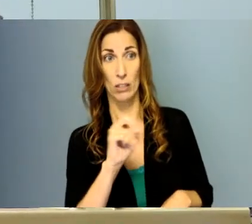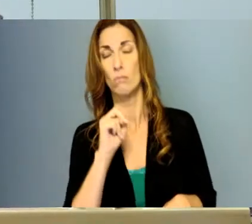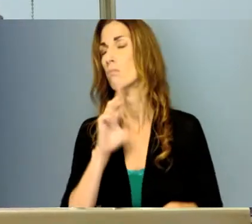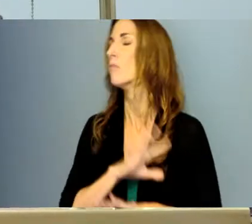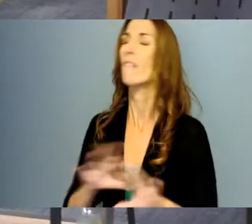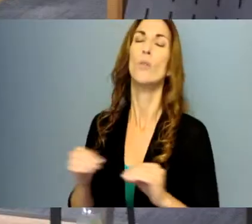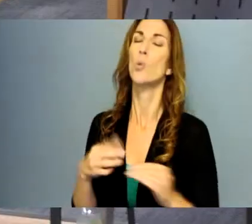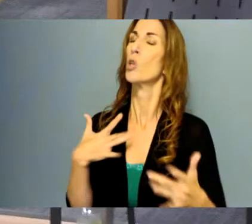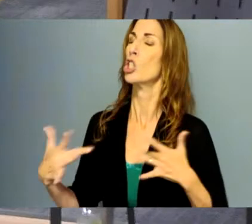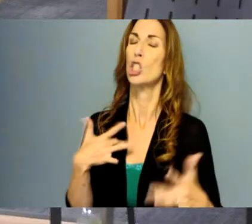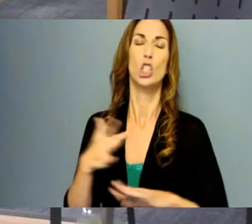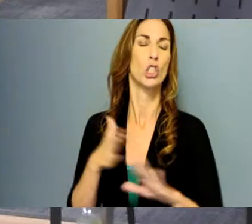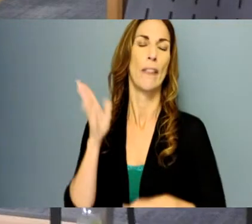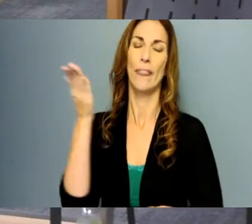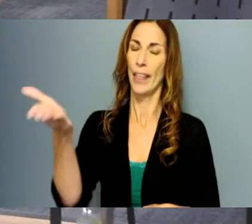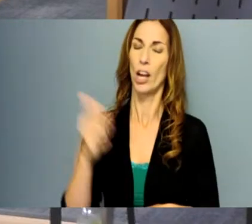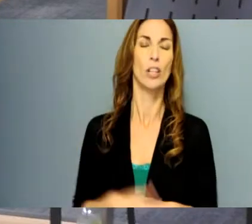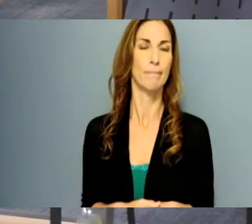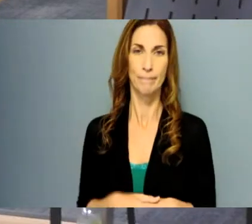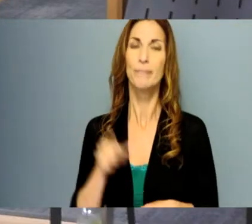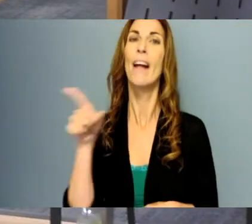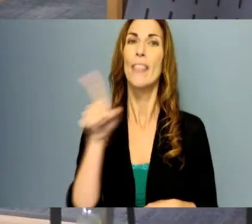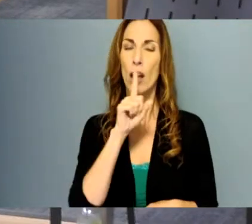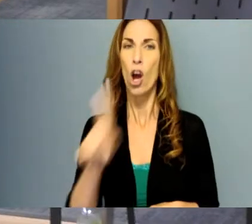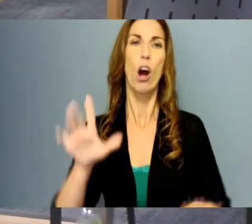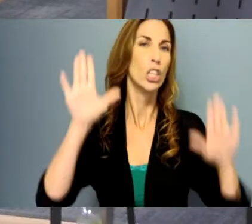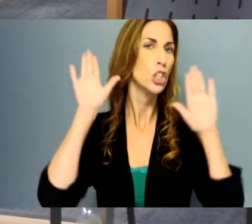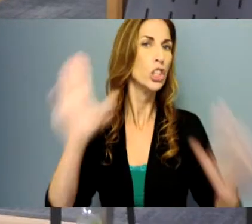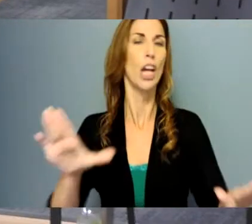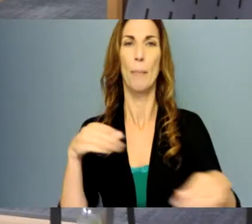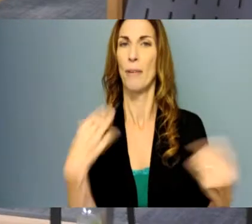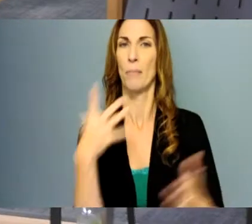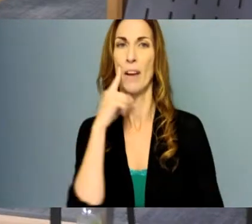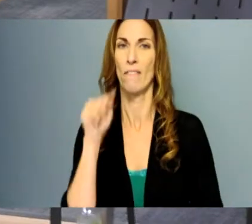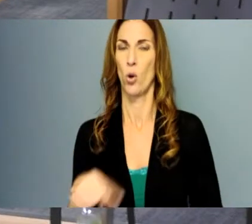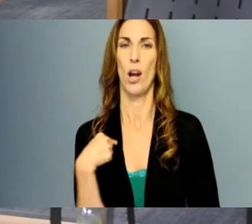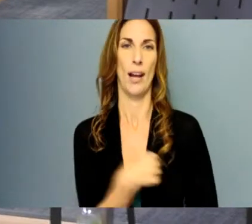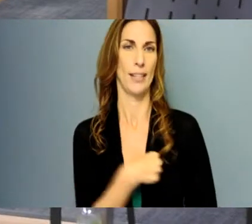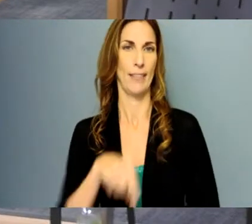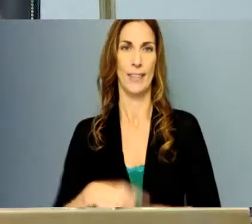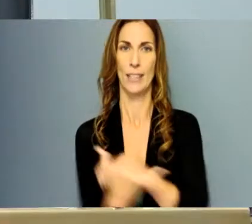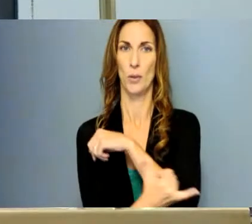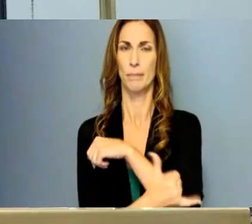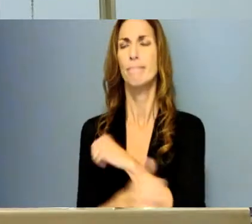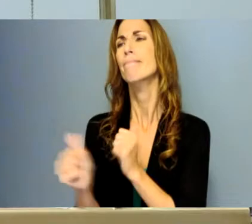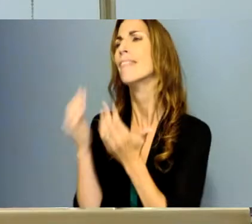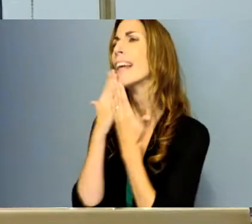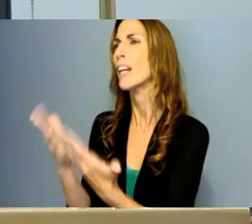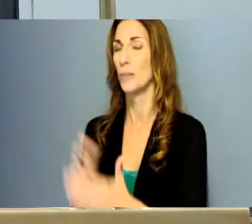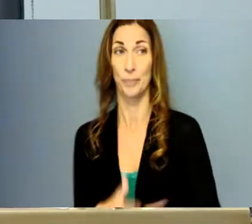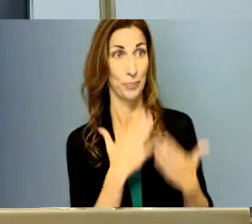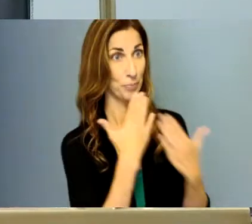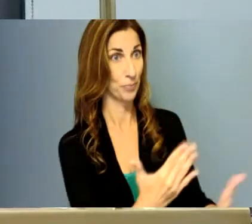no reservations. They are a gem of a provider for Bucks County. Okay, thank you. Thank you.